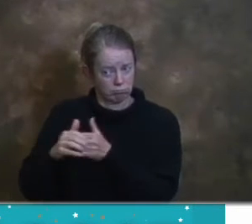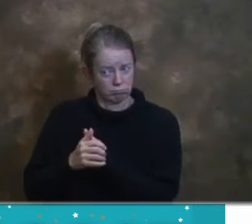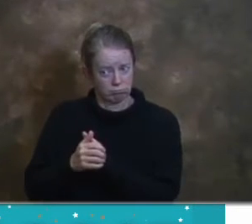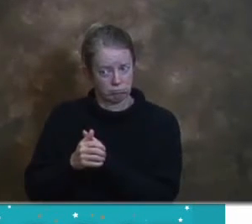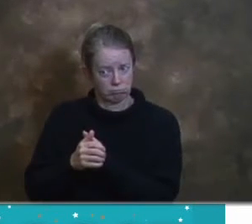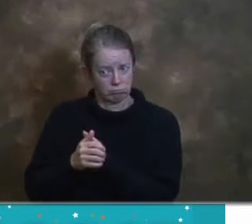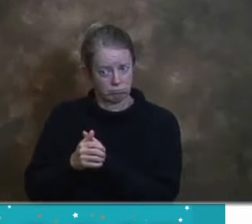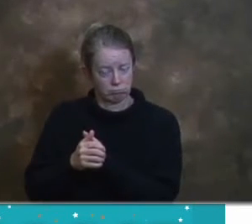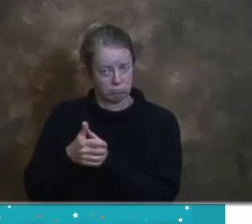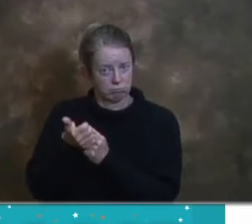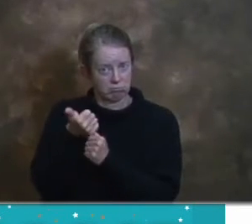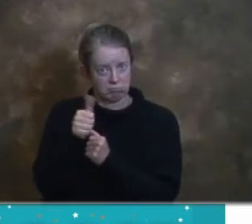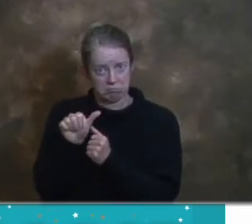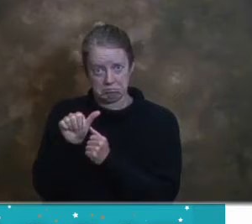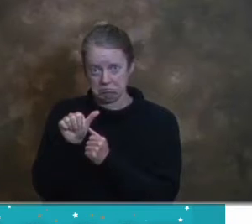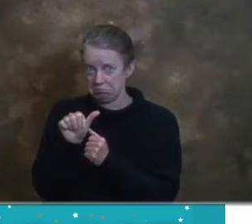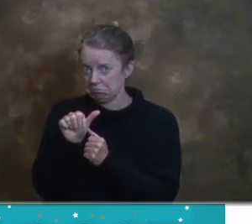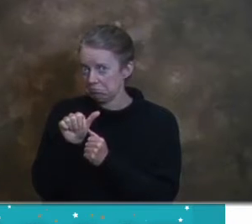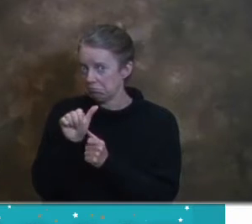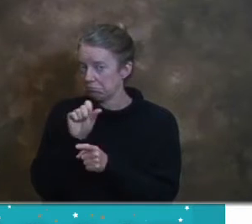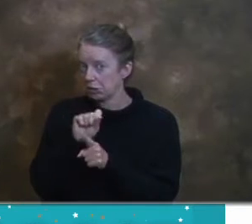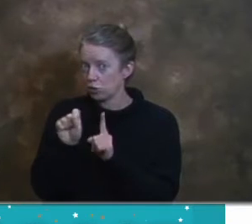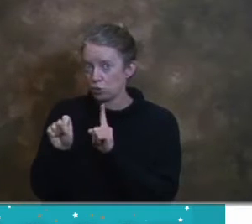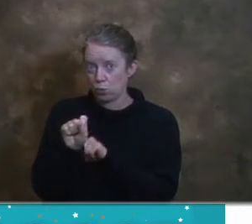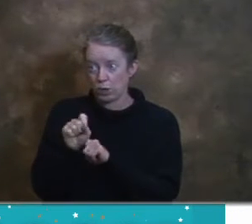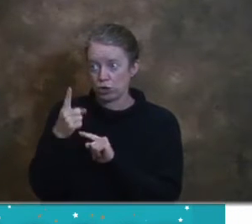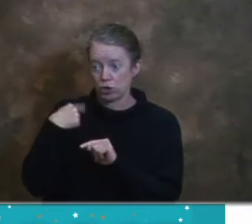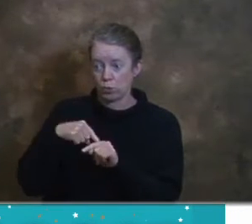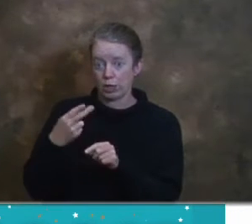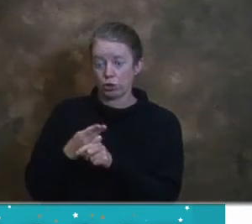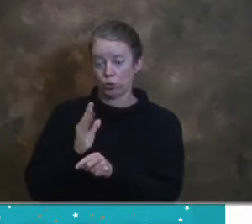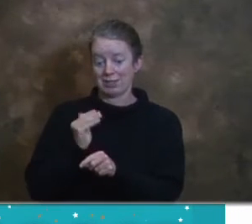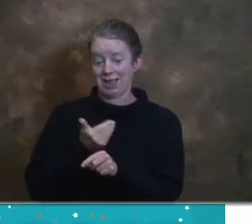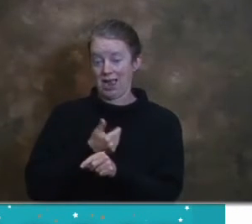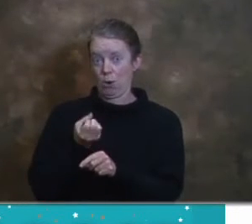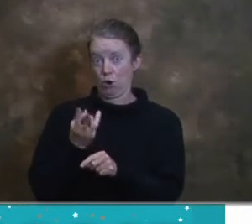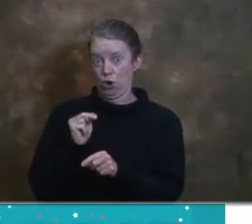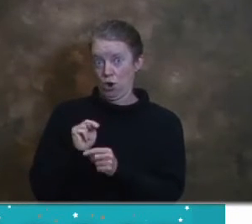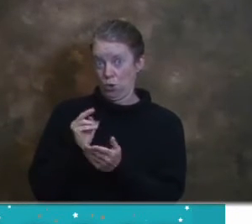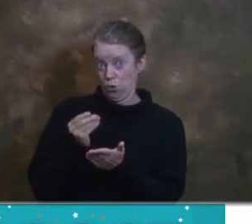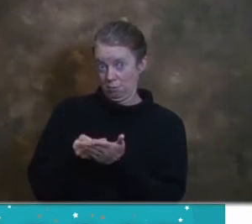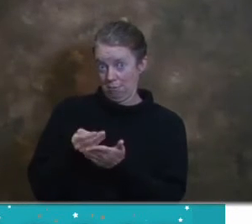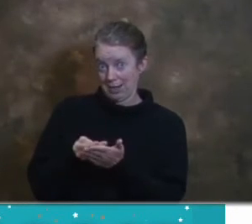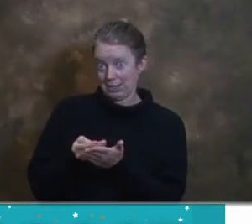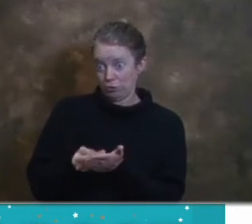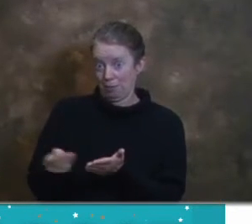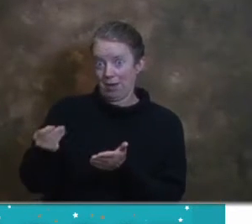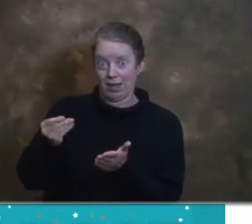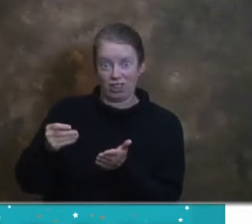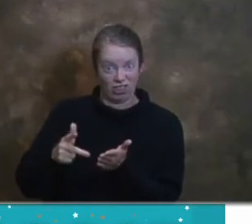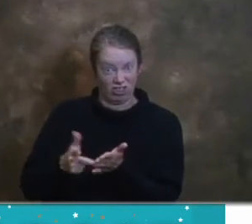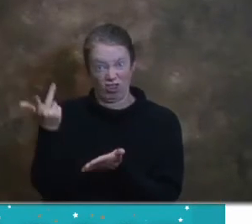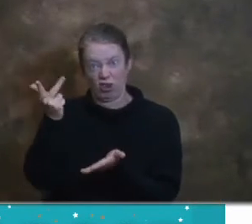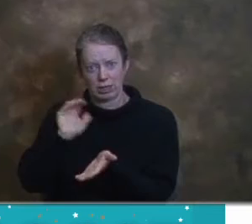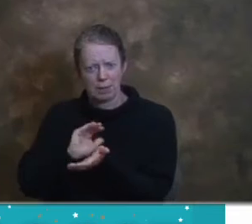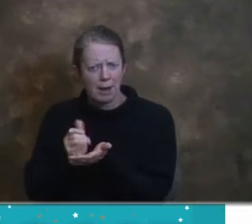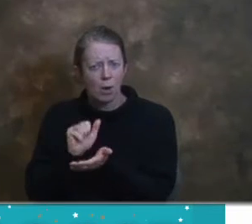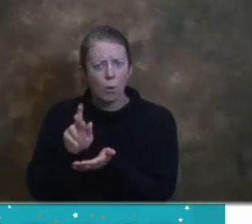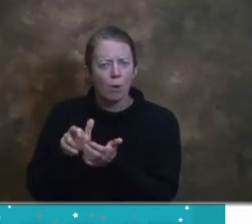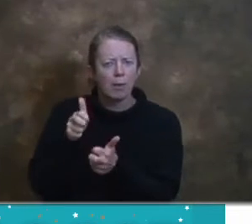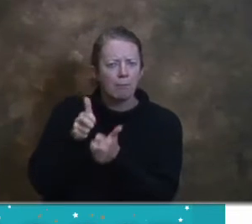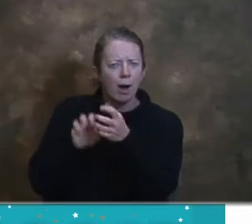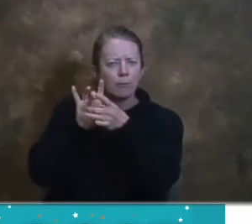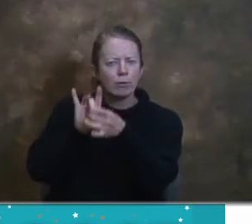there a scenario which we could use our own funds to purchase, triple that, or is it more of a supply constraint